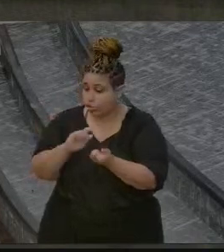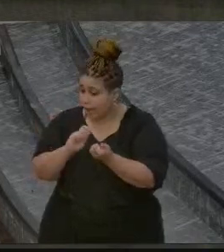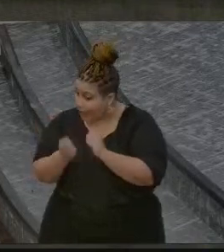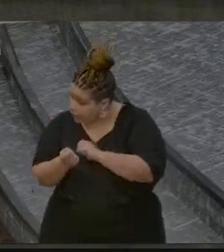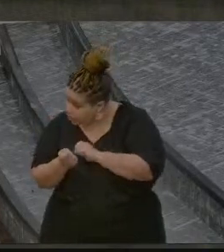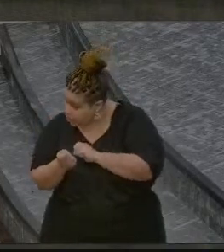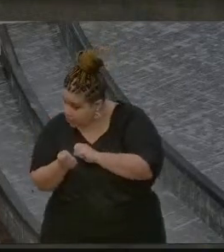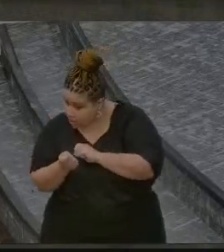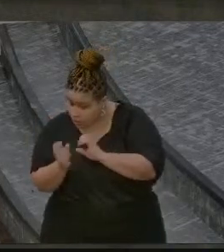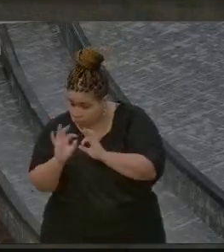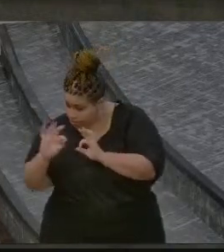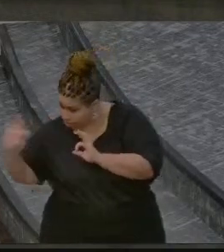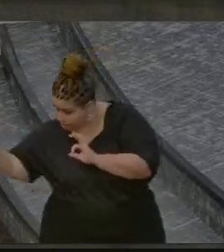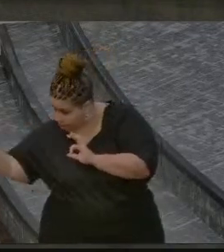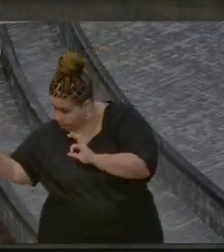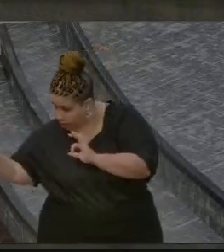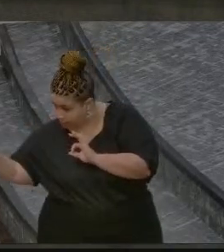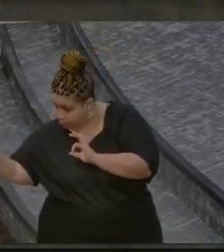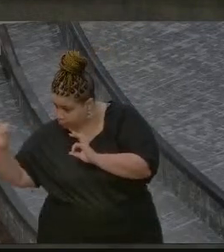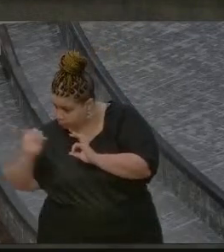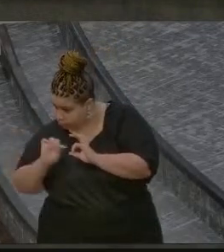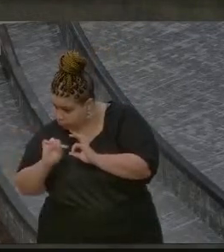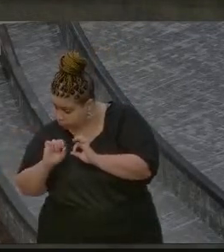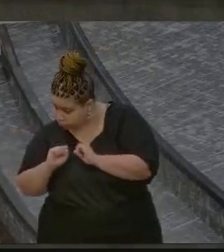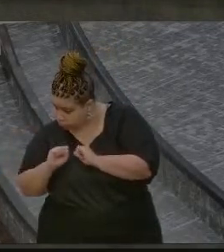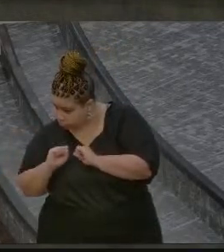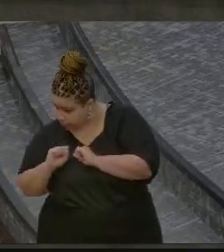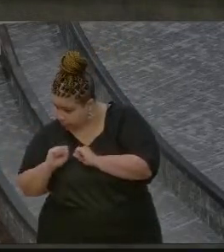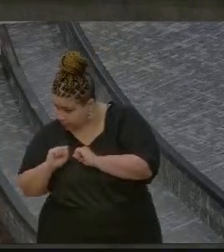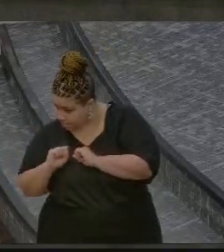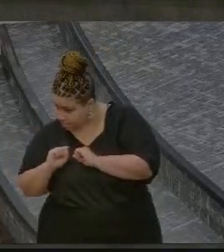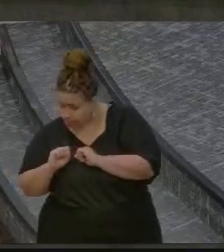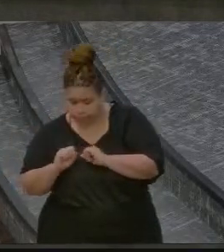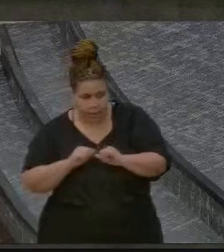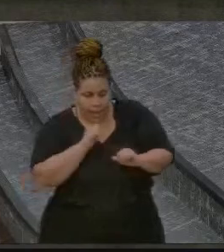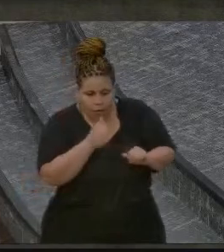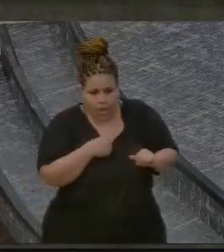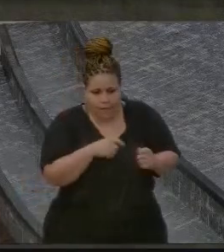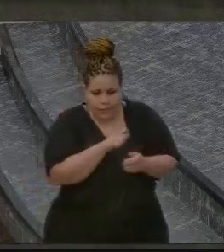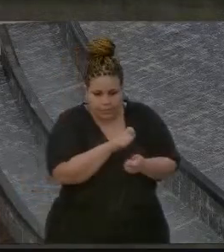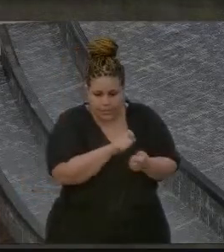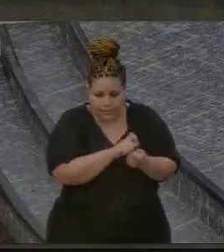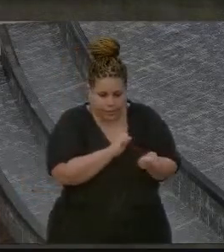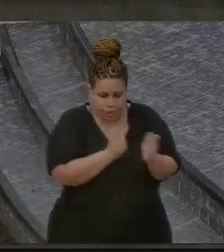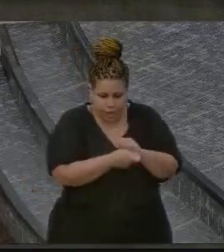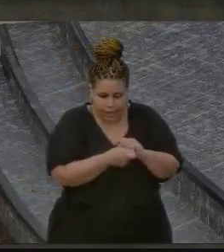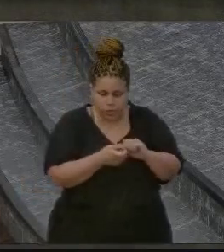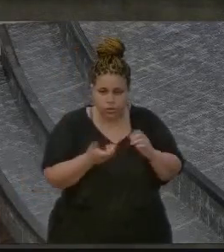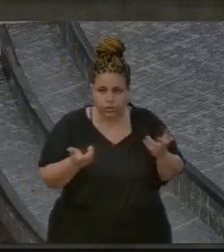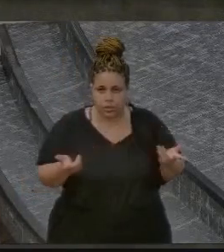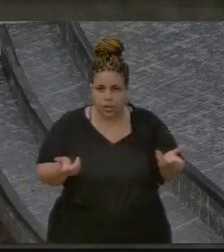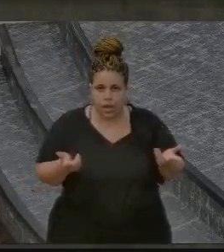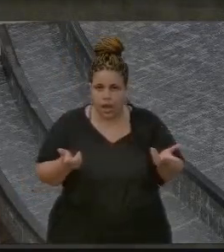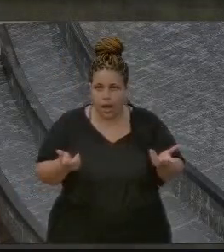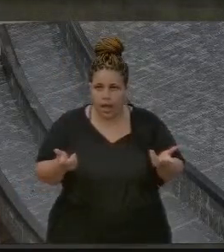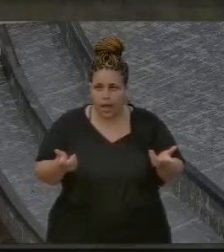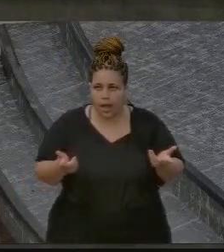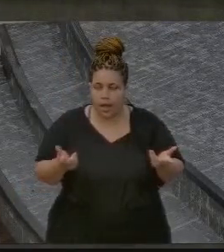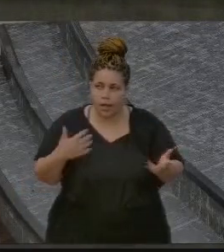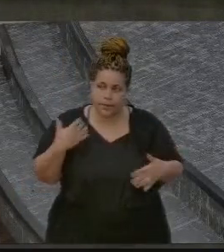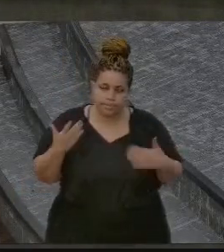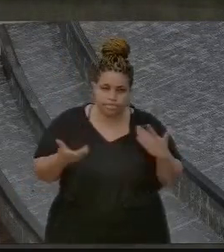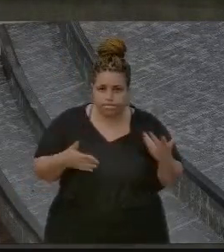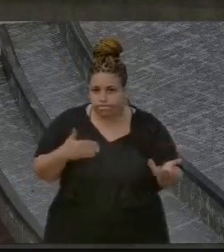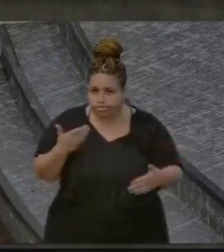so, is there? I don't have a specific change. I don't know where, whether